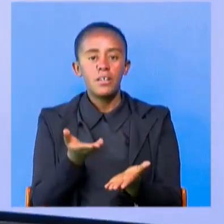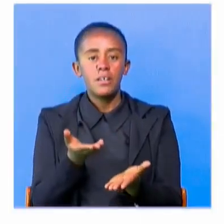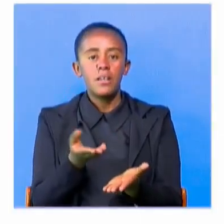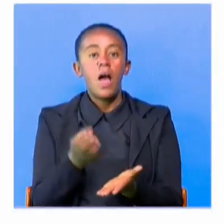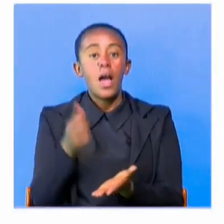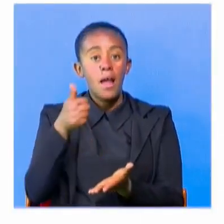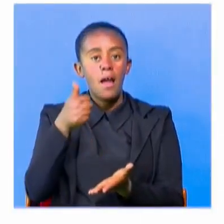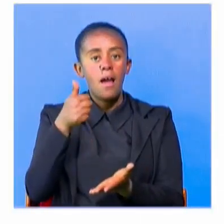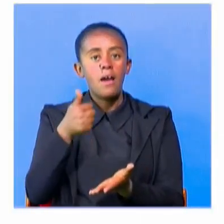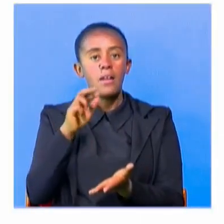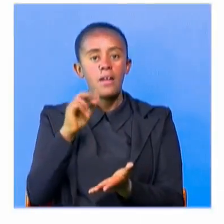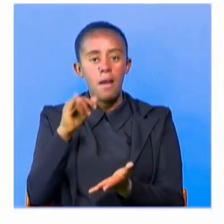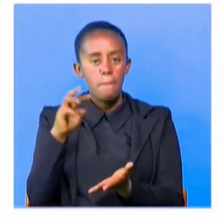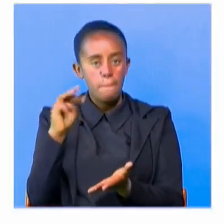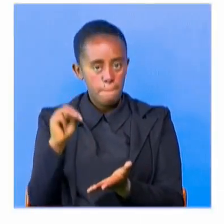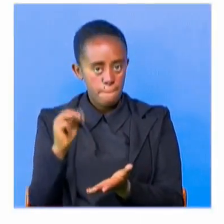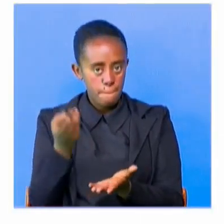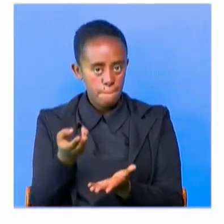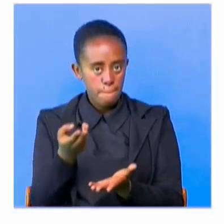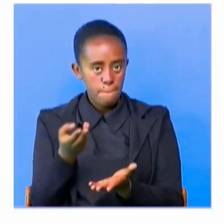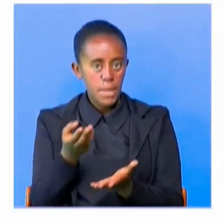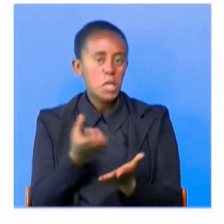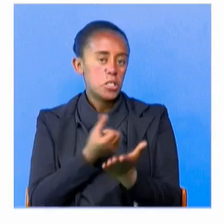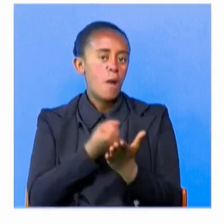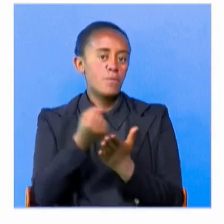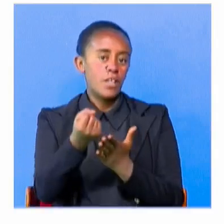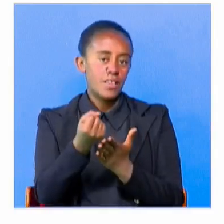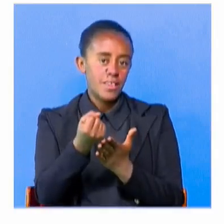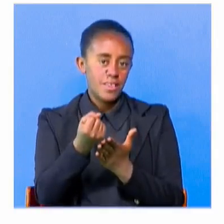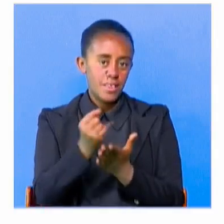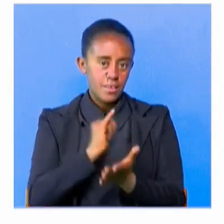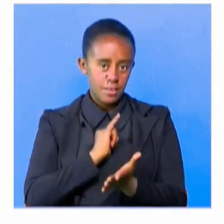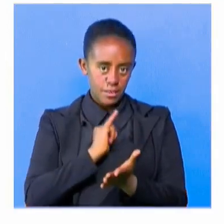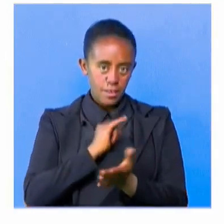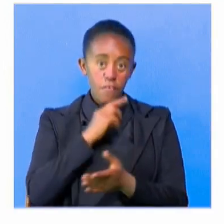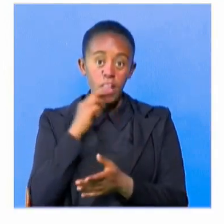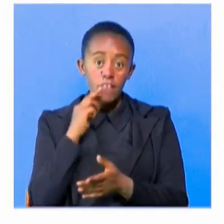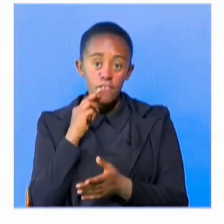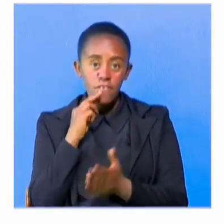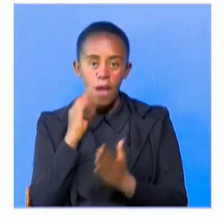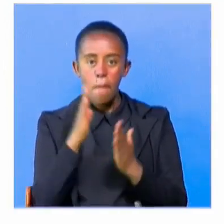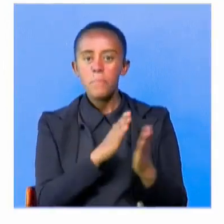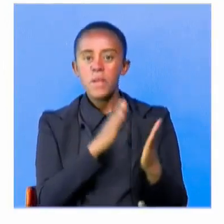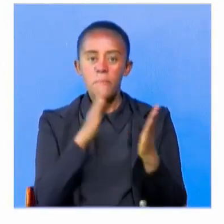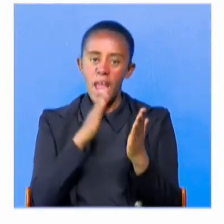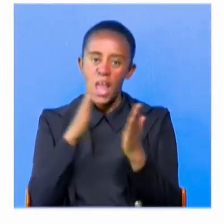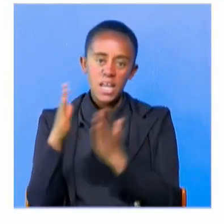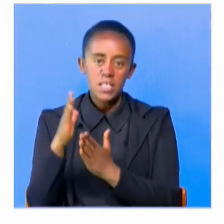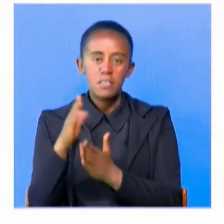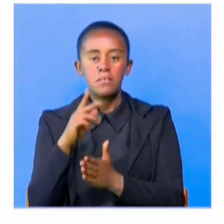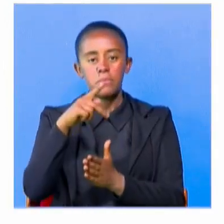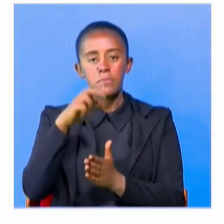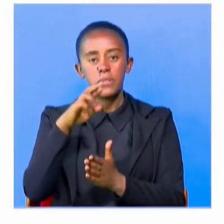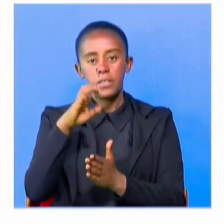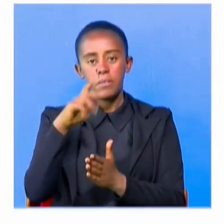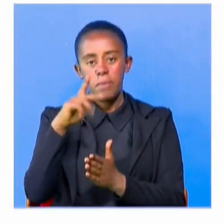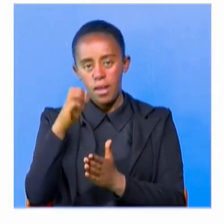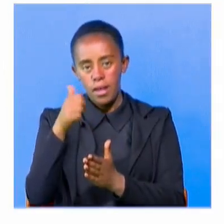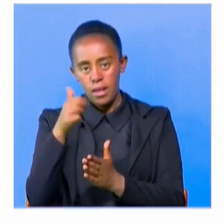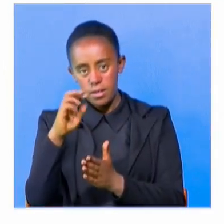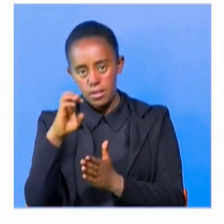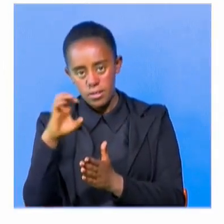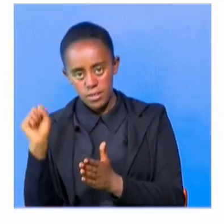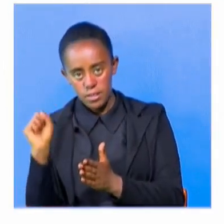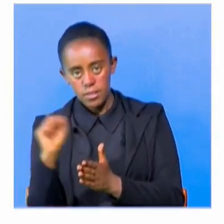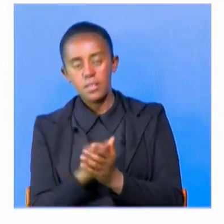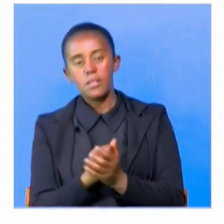Aryam. This is a subject. The verb is here. It is. This is V1.